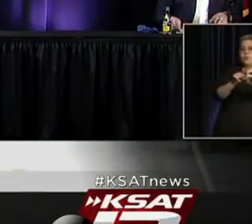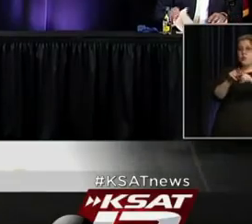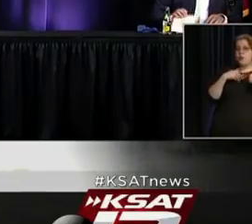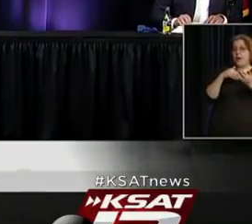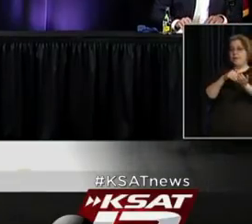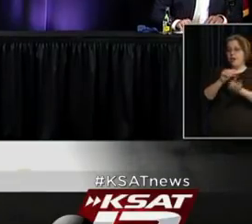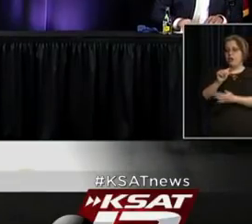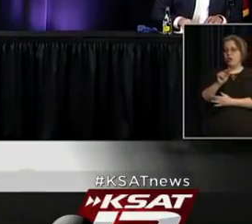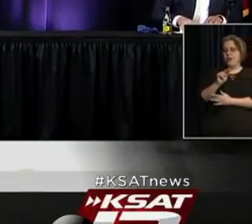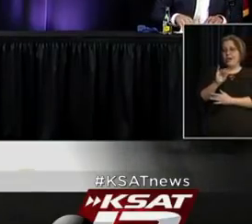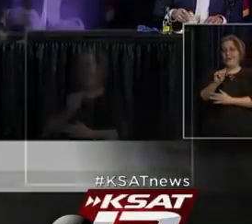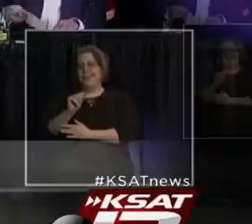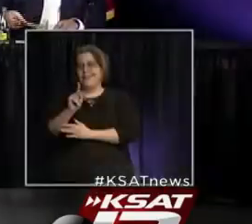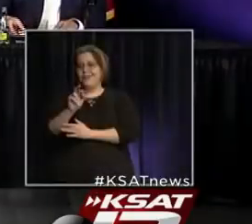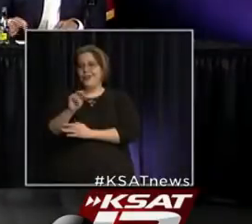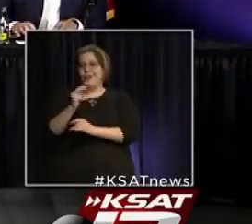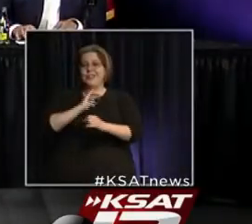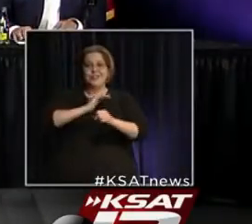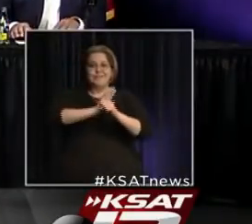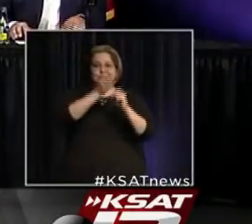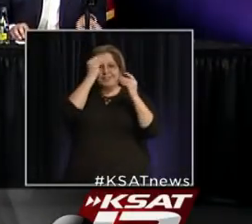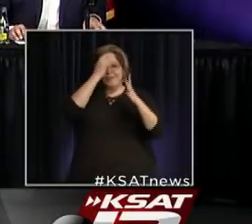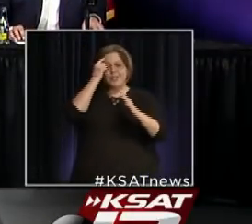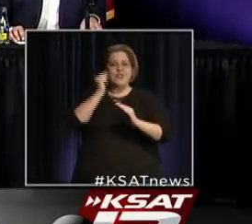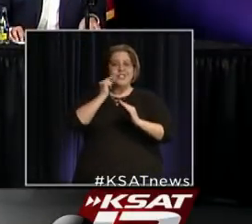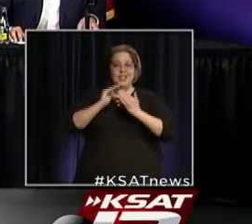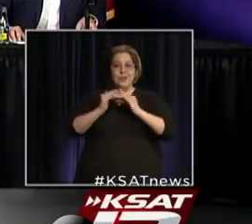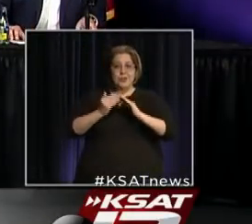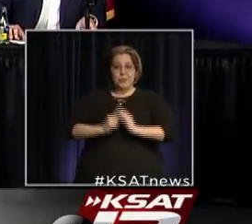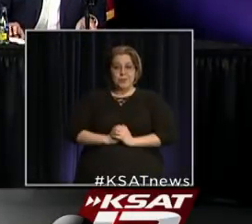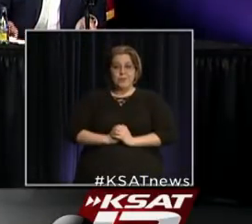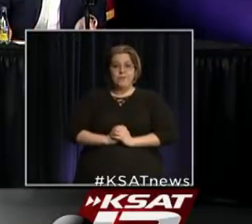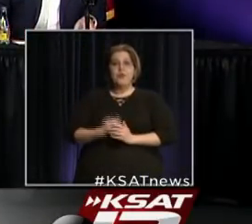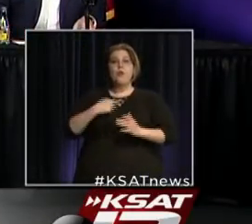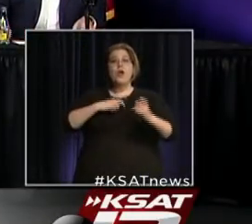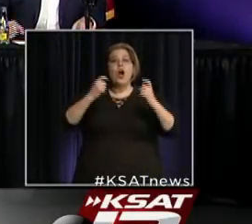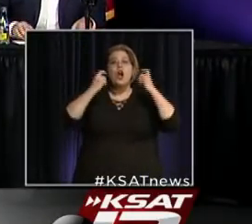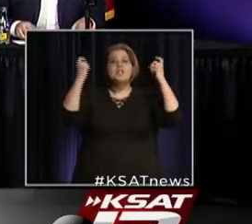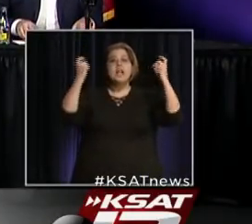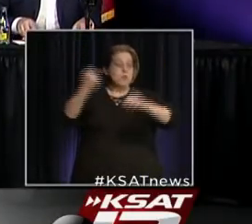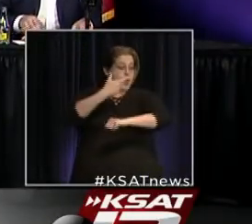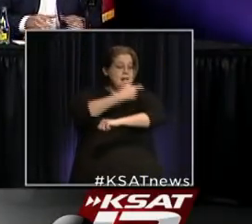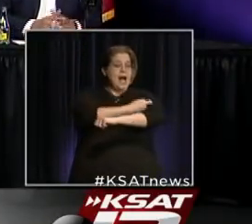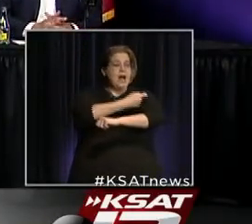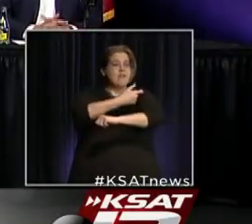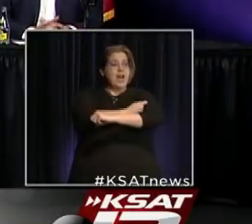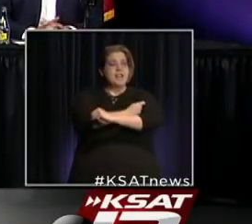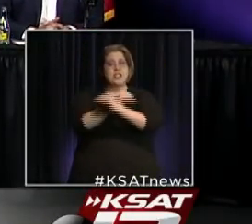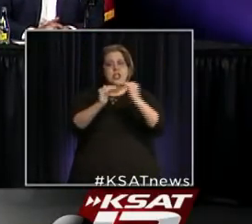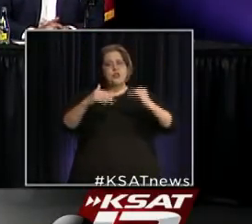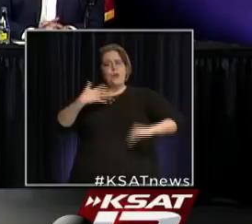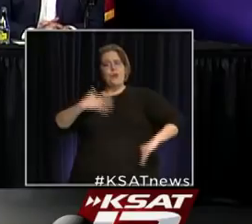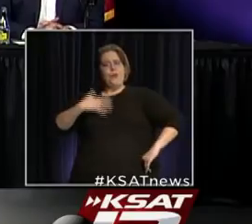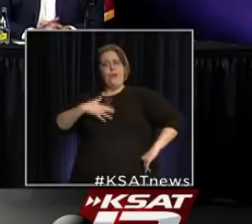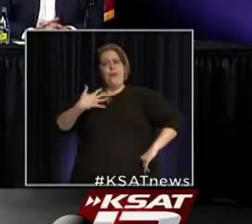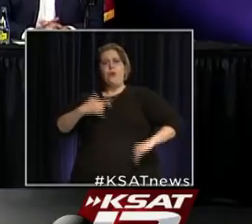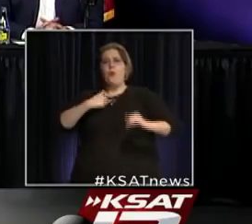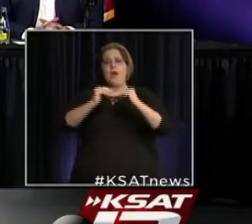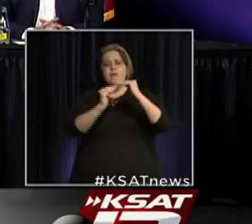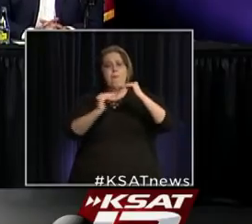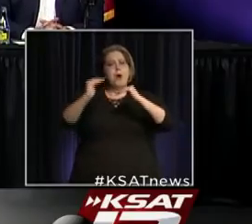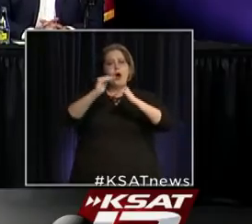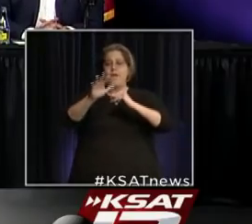Mayor Ron Nuremberg. For the San Antonio community, we are celebrating a vaccination milestone tonight as we have